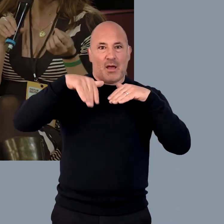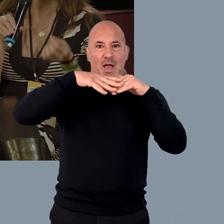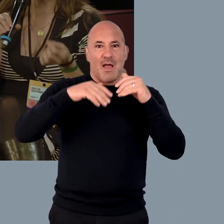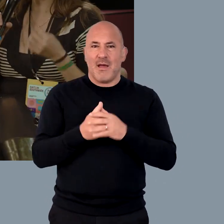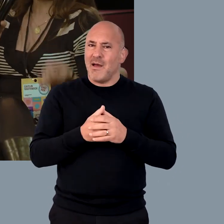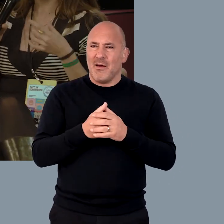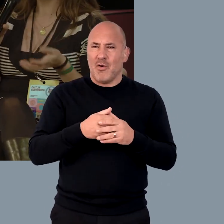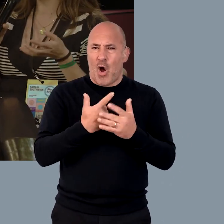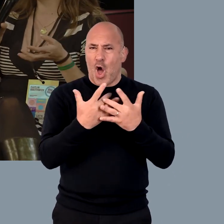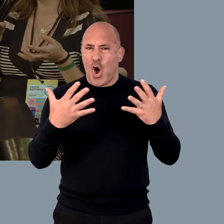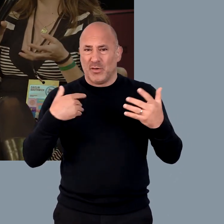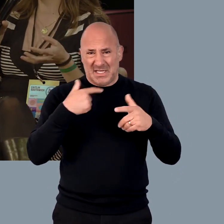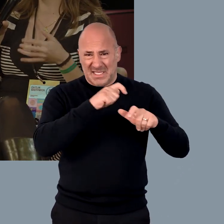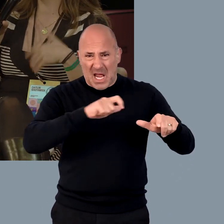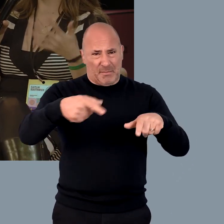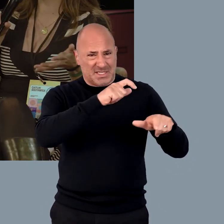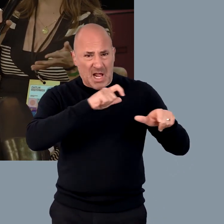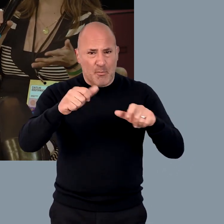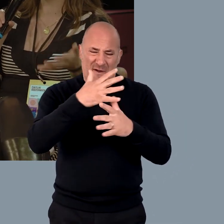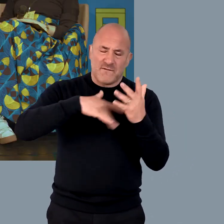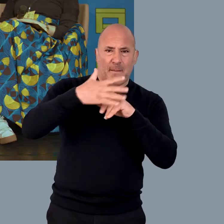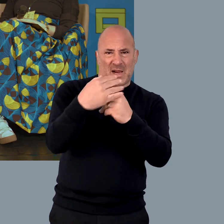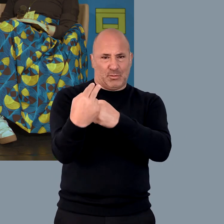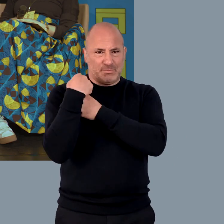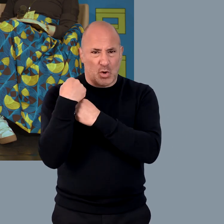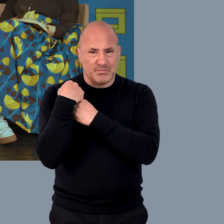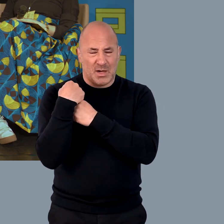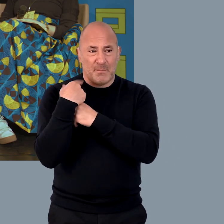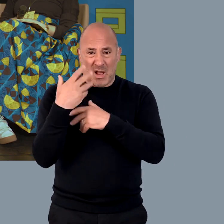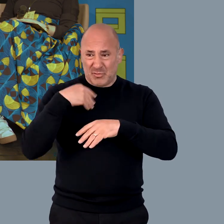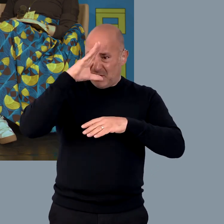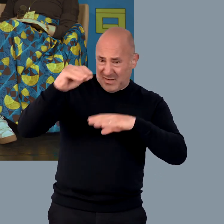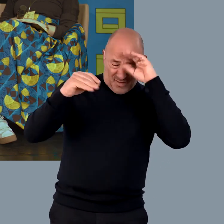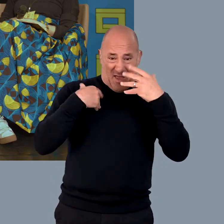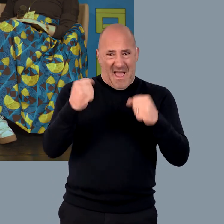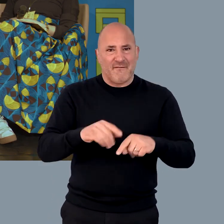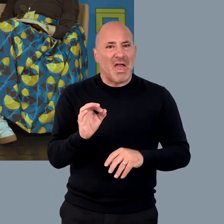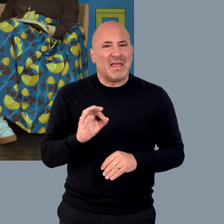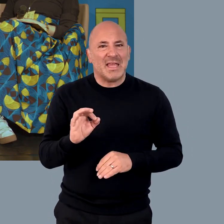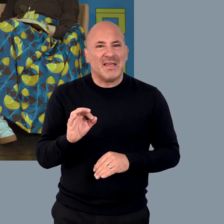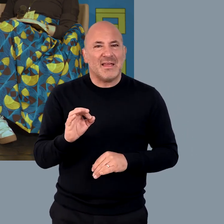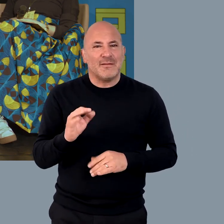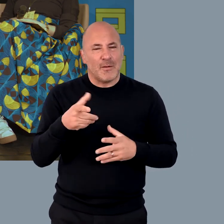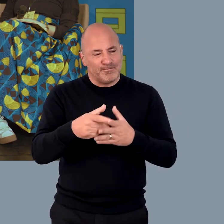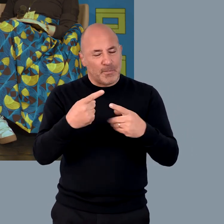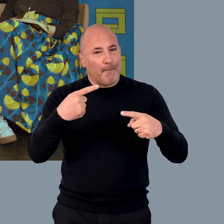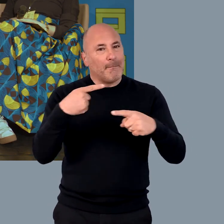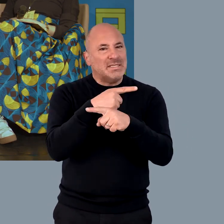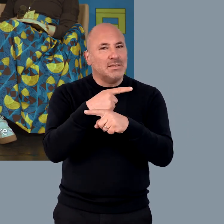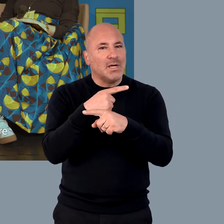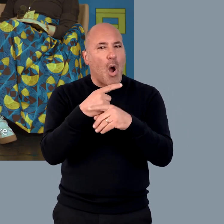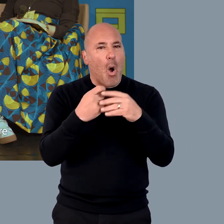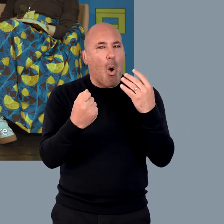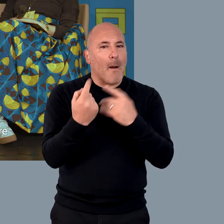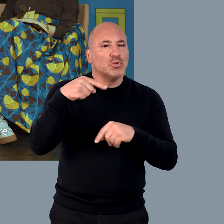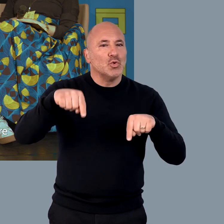of times we are already doing things that are considered sustainable or that are environmentally responsible, but we're not pointing them out.